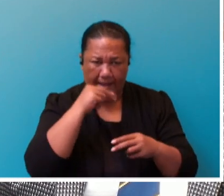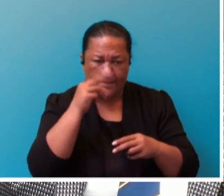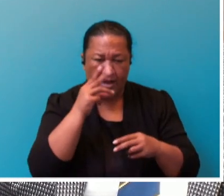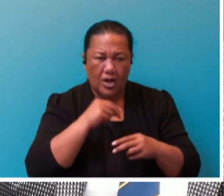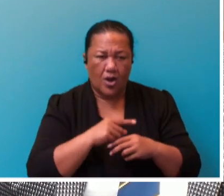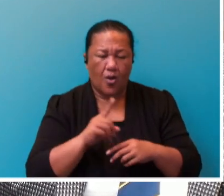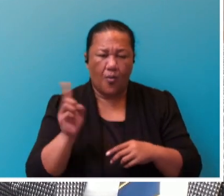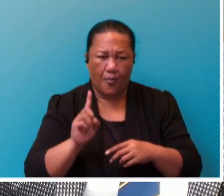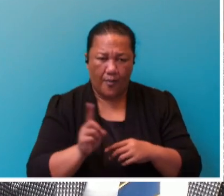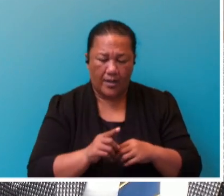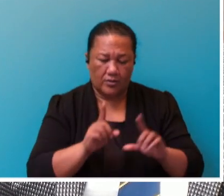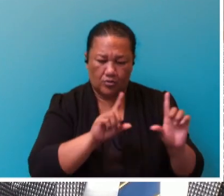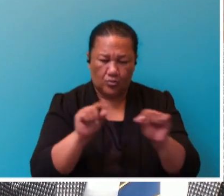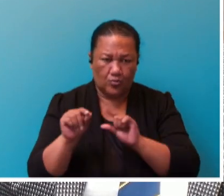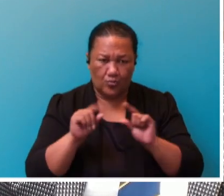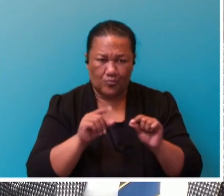overall enhance the